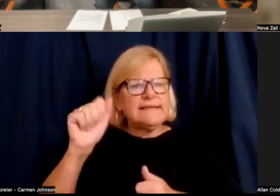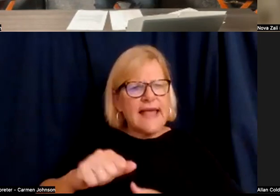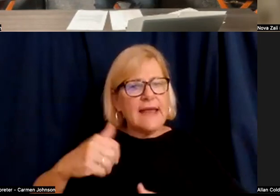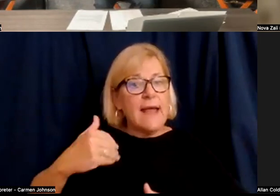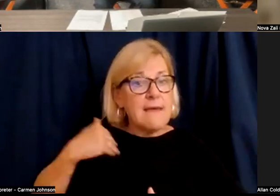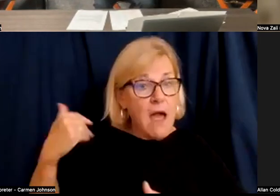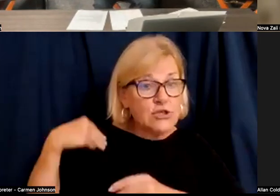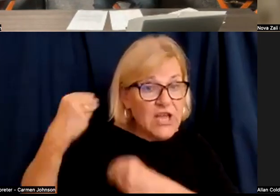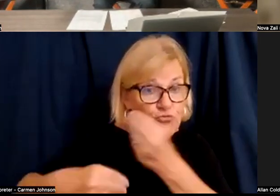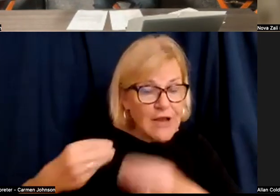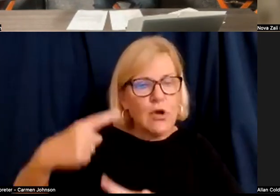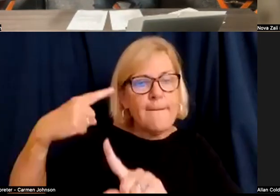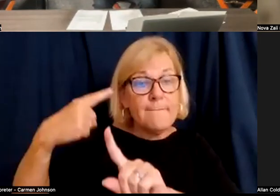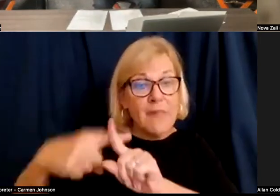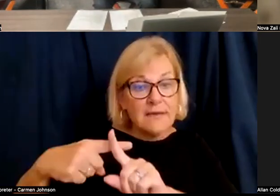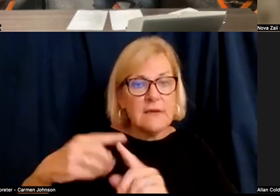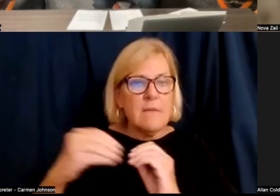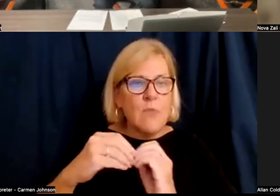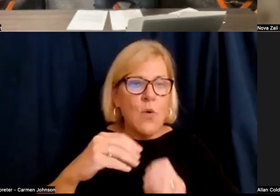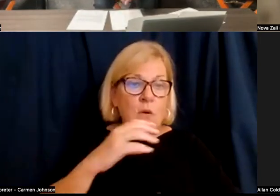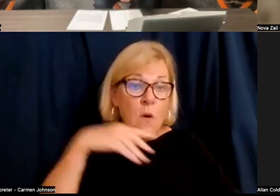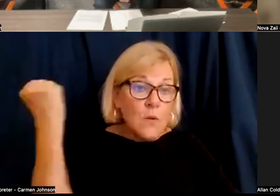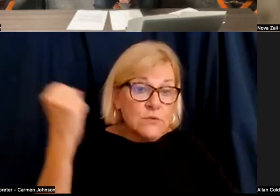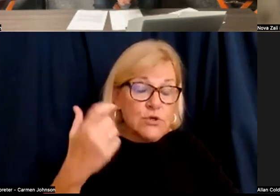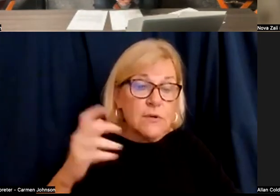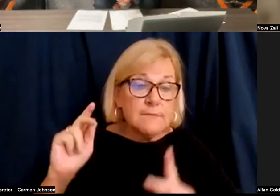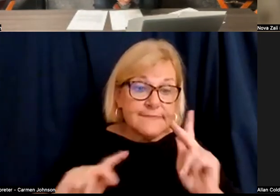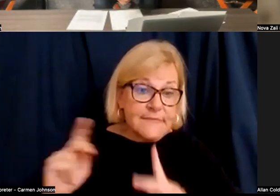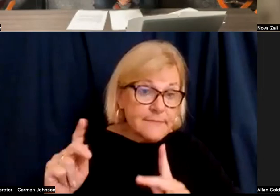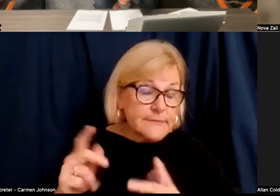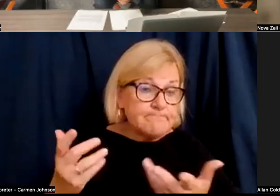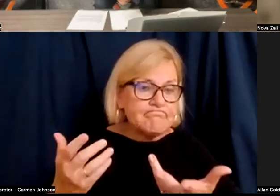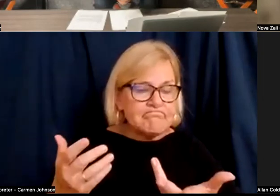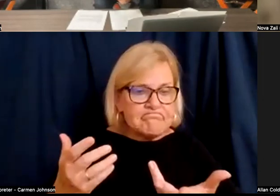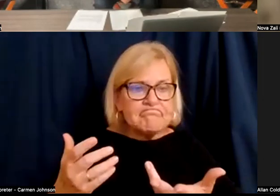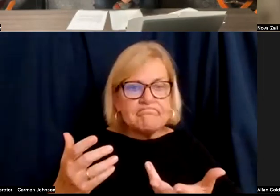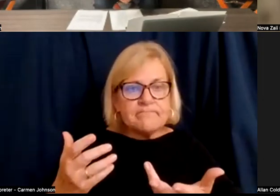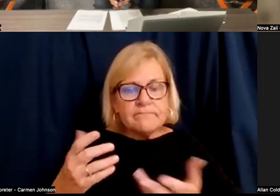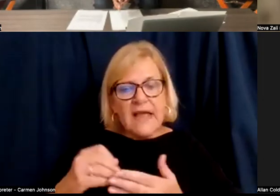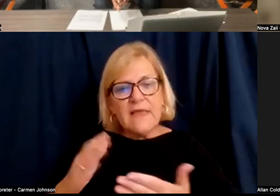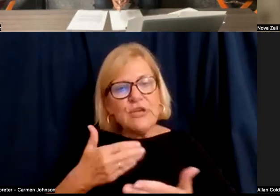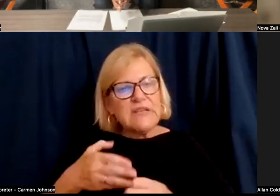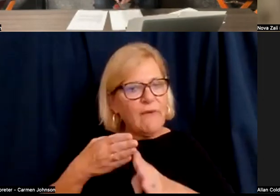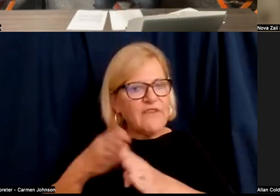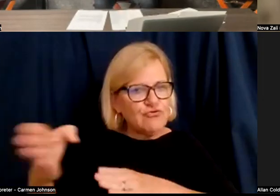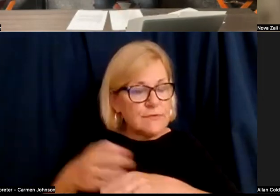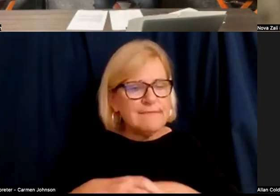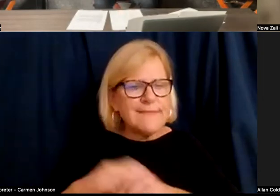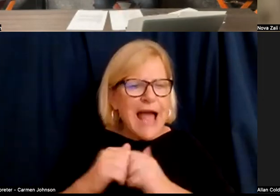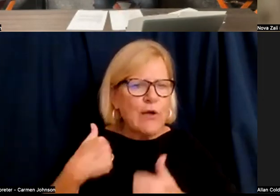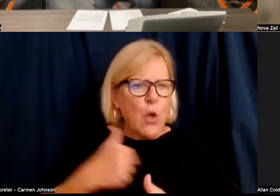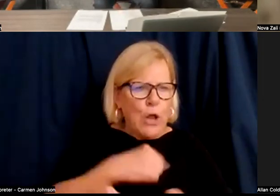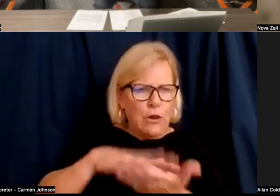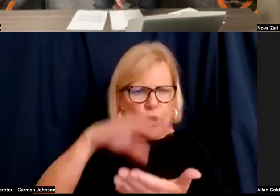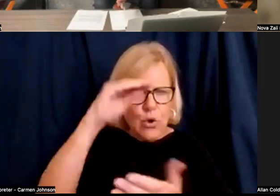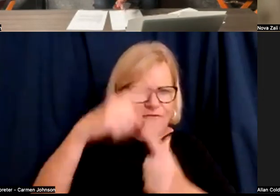young generation and more seasoned individuals in the music profession, how can we all